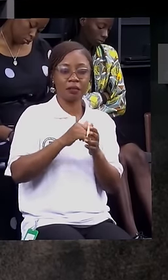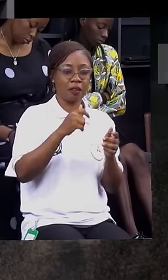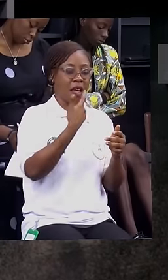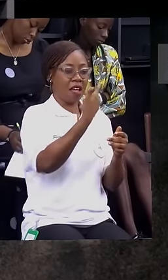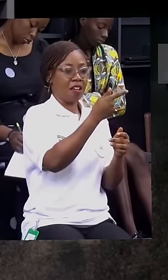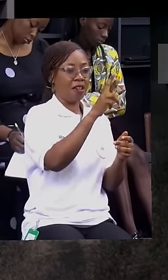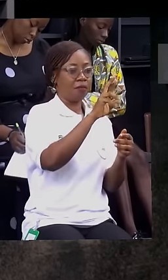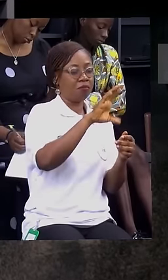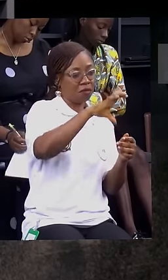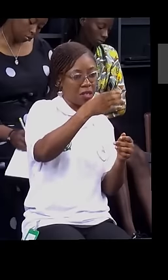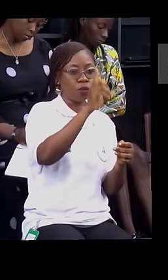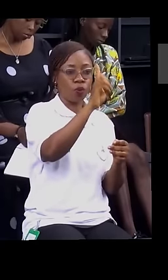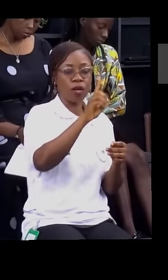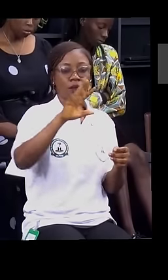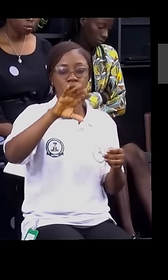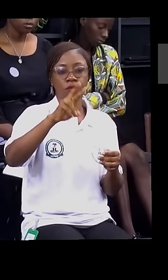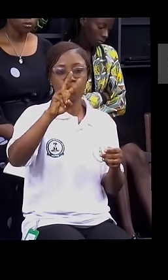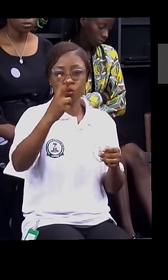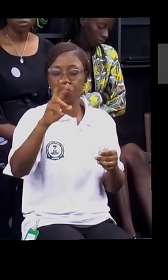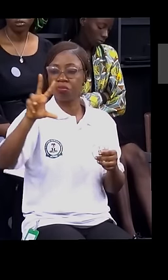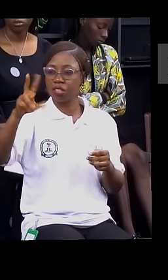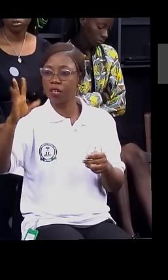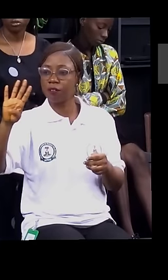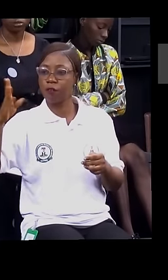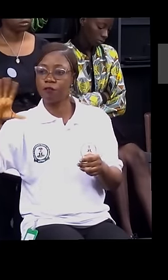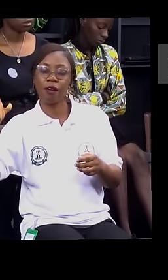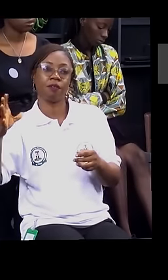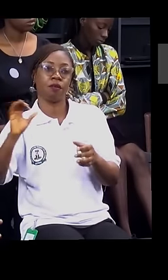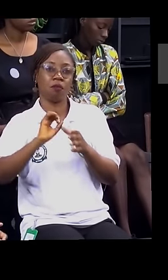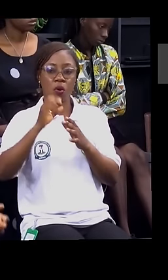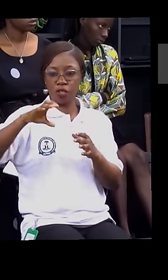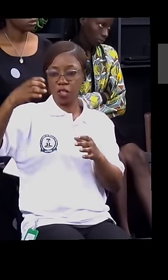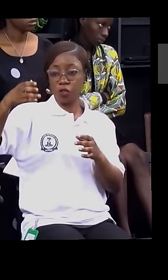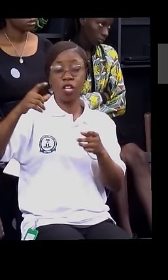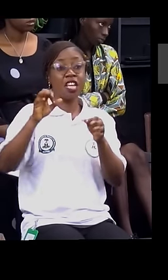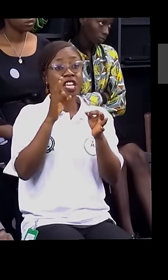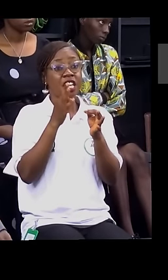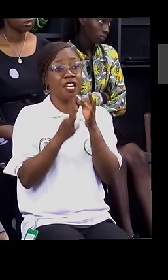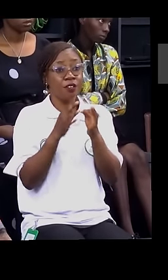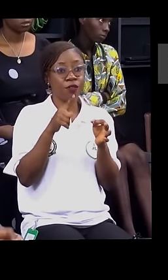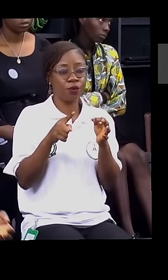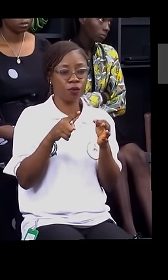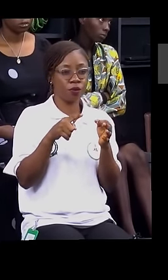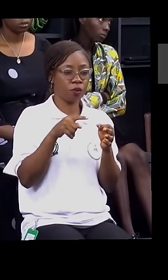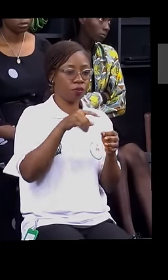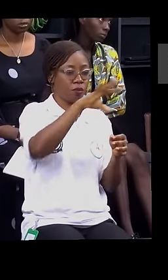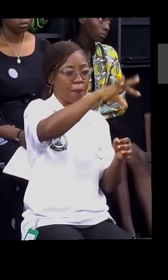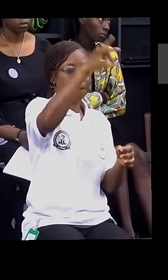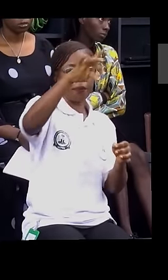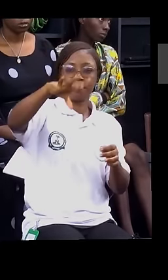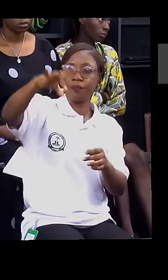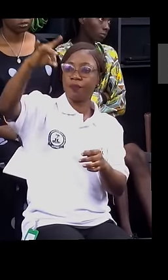grade 2, grade 3, grade 4, grade 5, or stages. But if you count, if you do a random selection